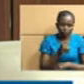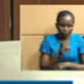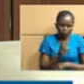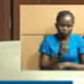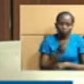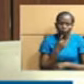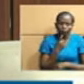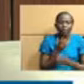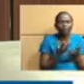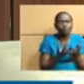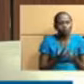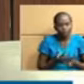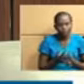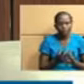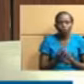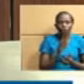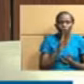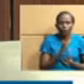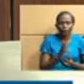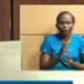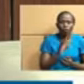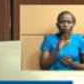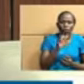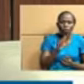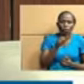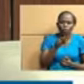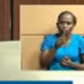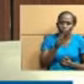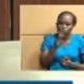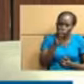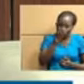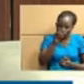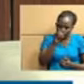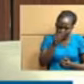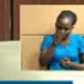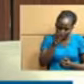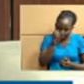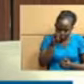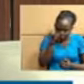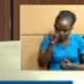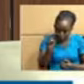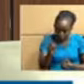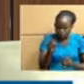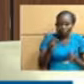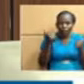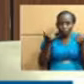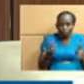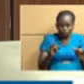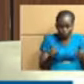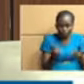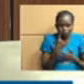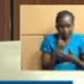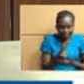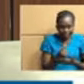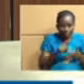is expected to be autonomous completely. But if they are going to wear gloves as they try to oversee issues